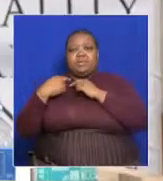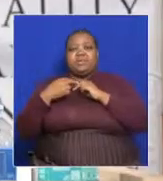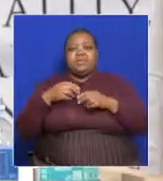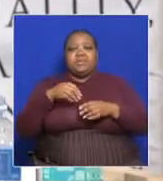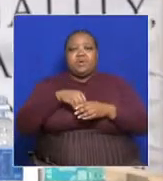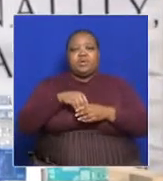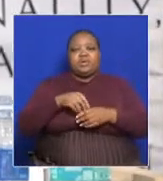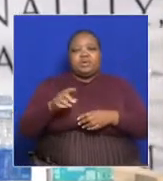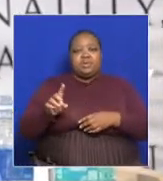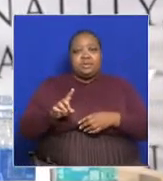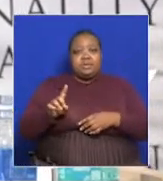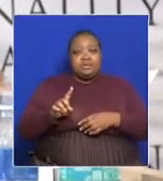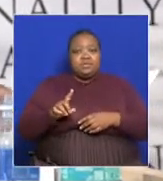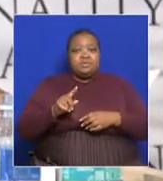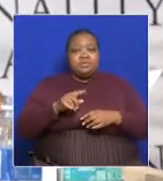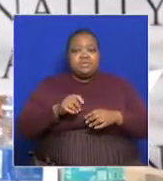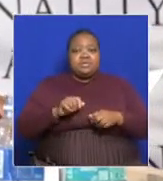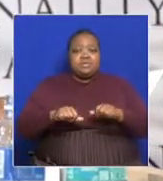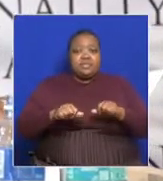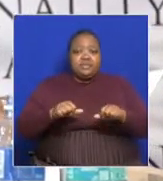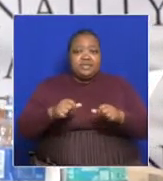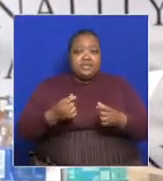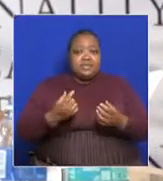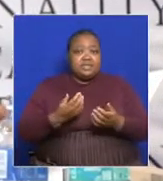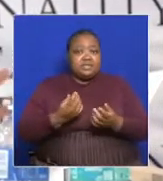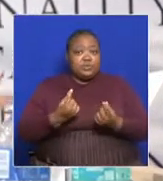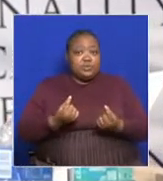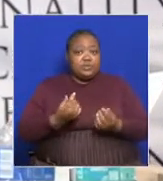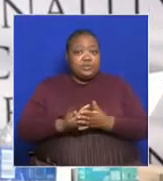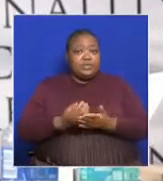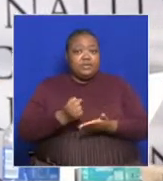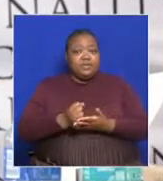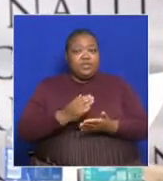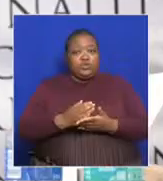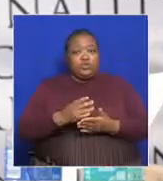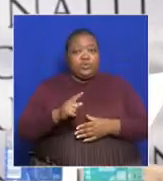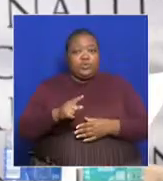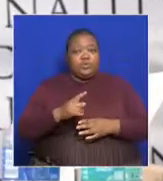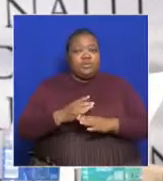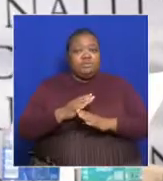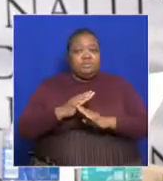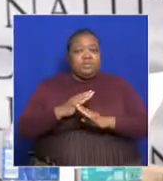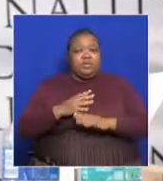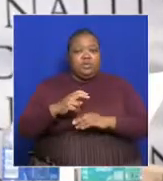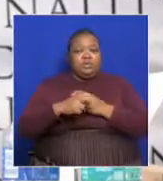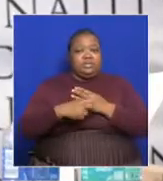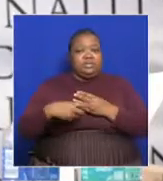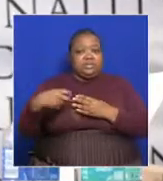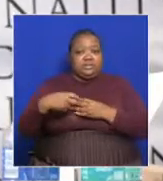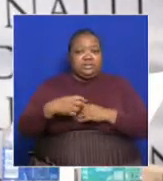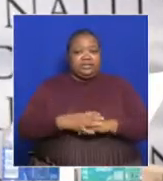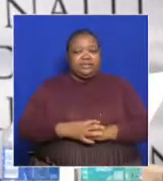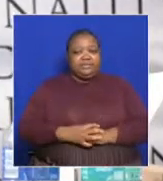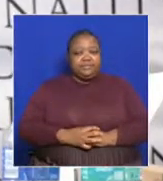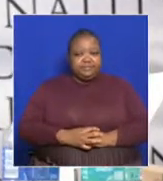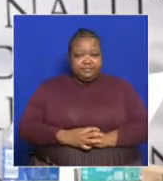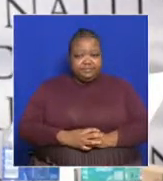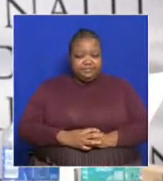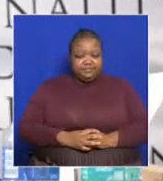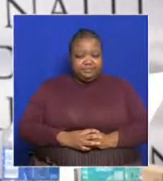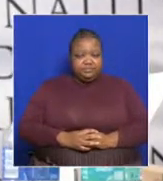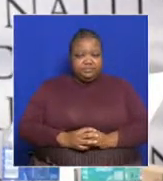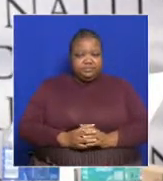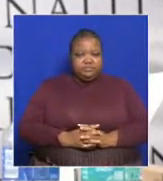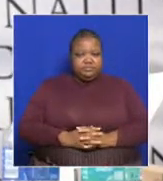were steps you could have taken to ensure that they're not stolen. It's in that context. I'm just explaining. Now, in that